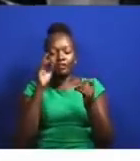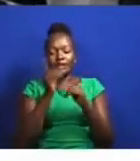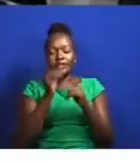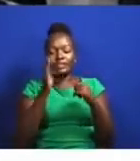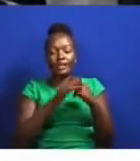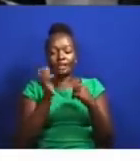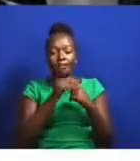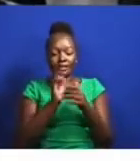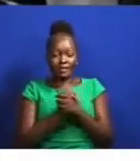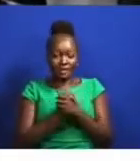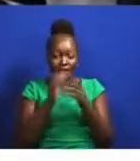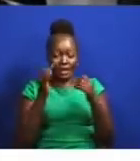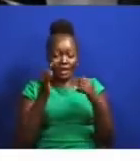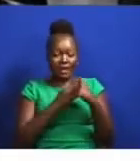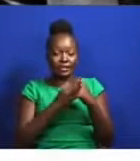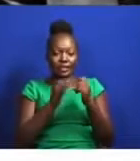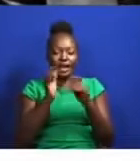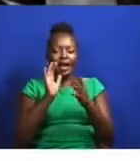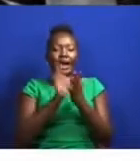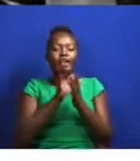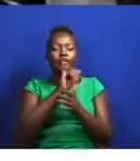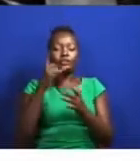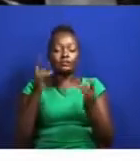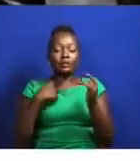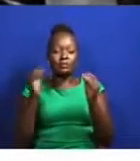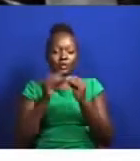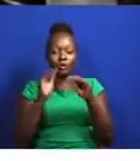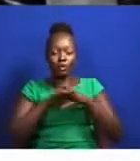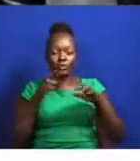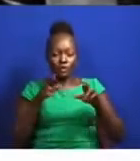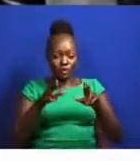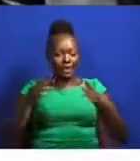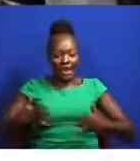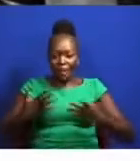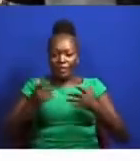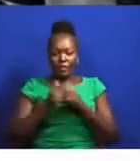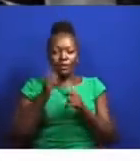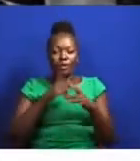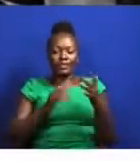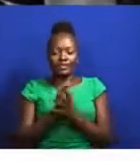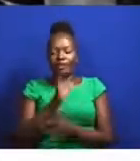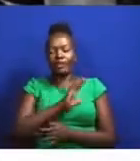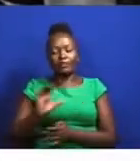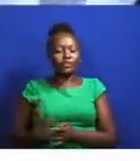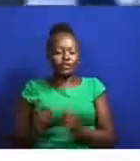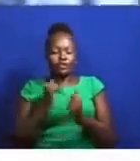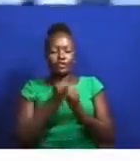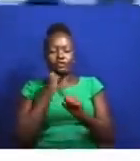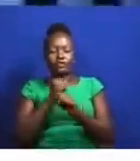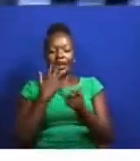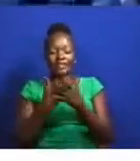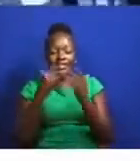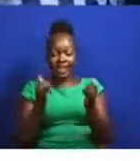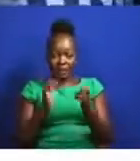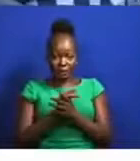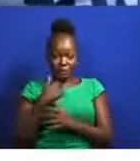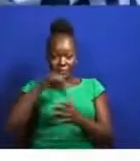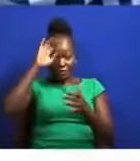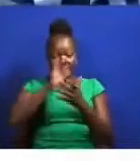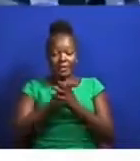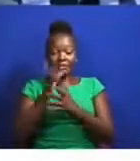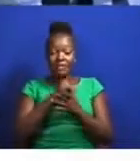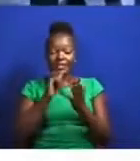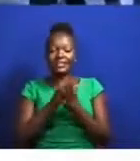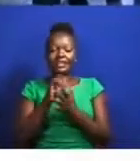August. And the ones I meet in the streets, they are happy with what the commission is doing so far. So I believe